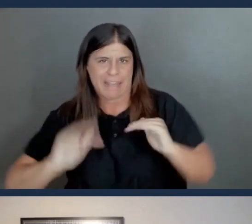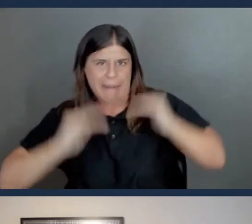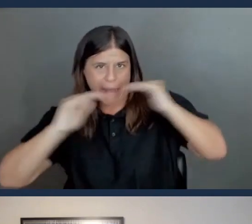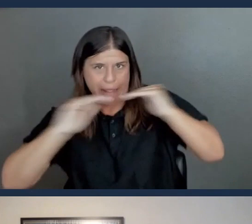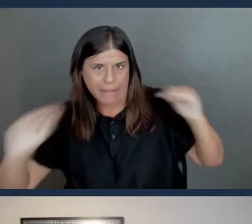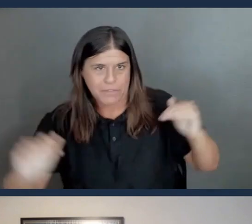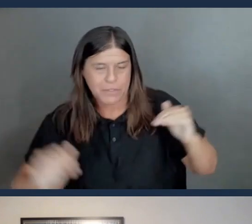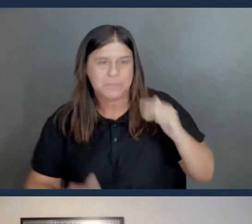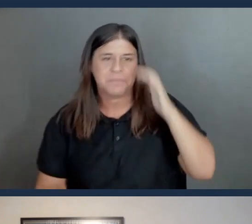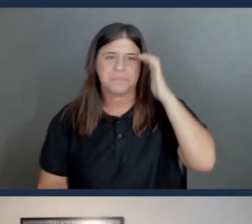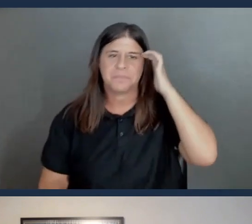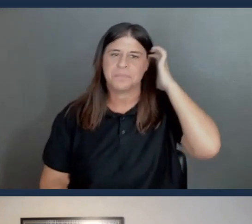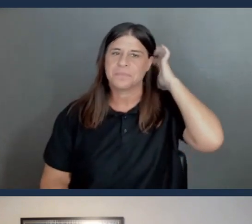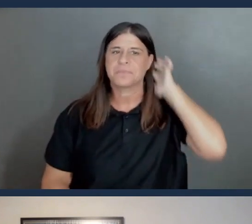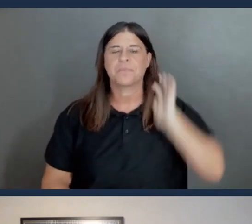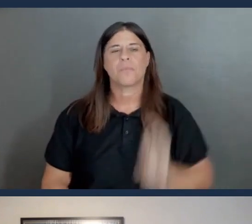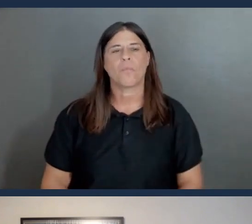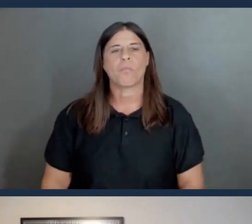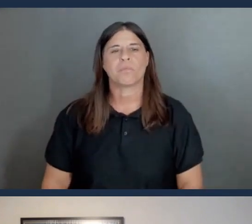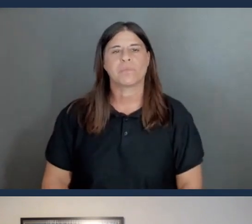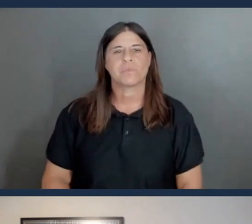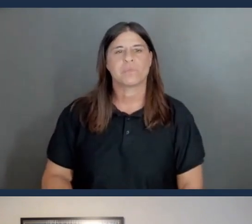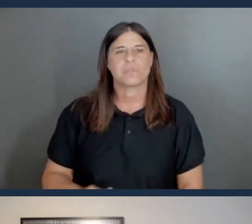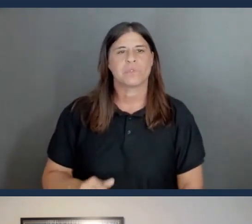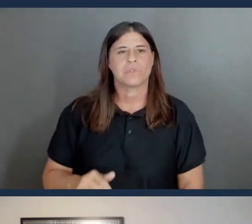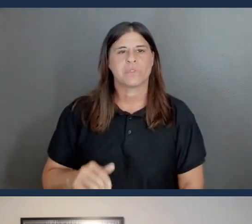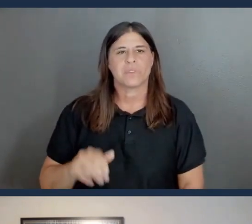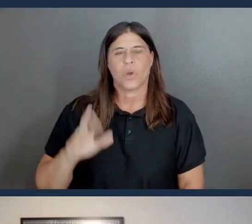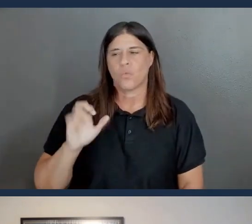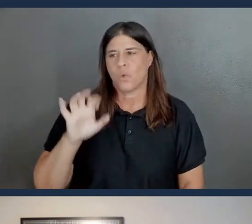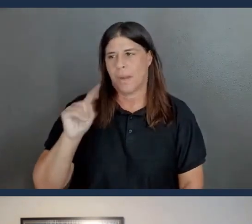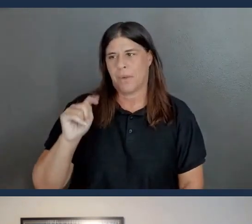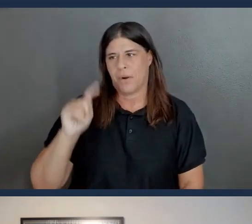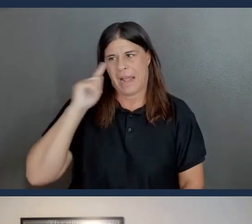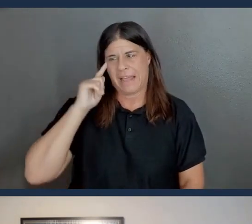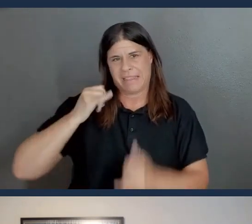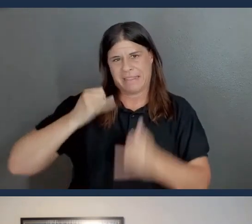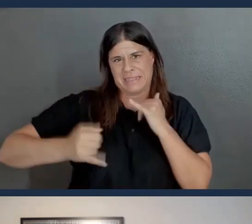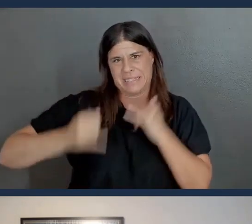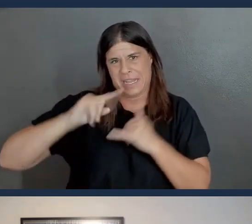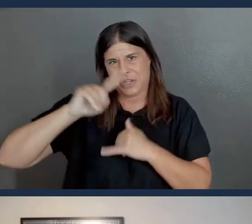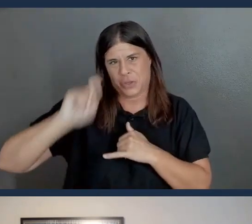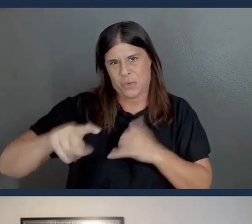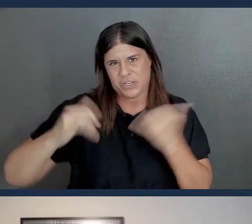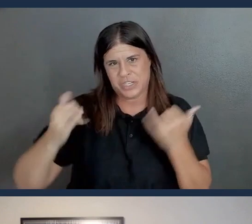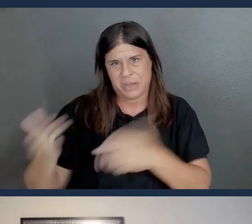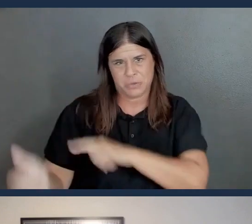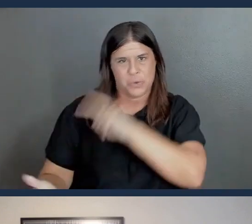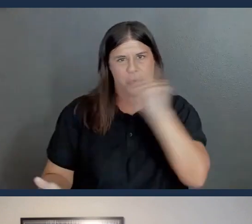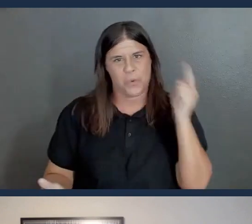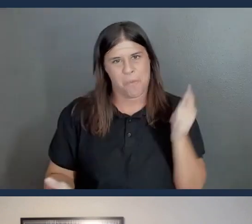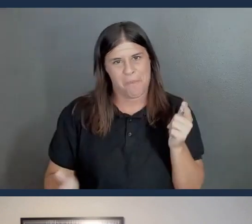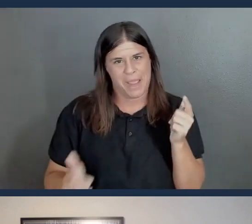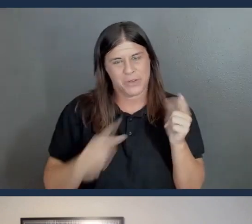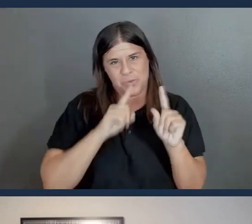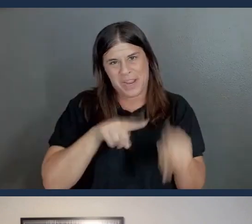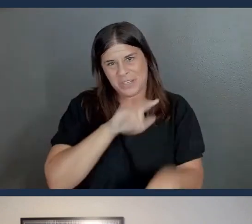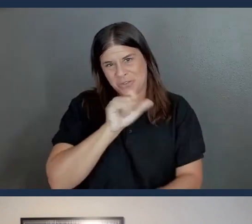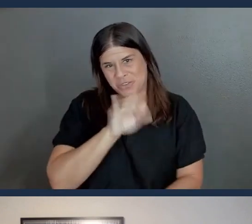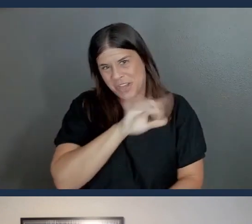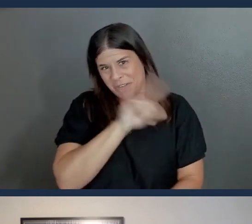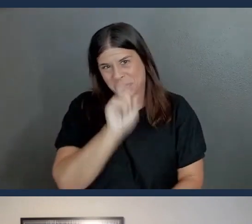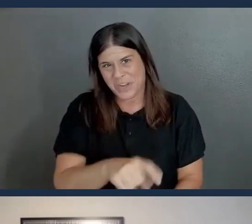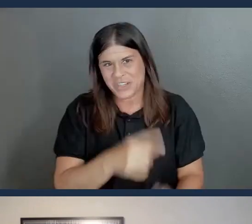level. Yeah, I think that's it. Well, we've reached the end of the question queue, so let's get back to answering Jeff's question